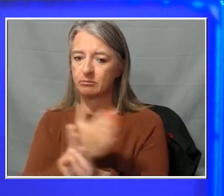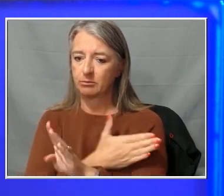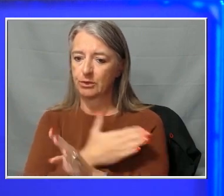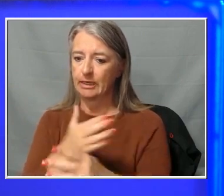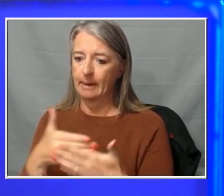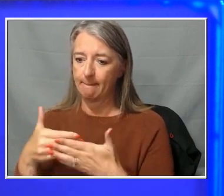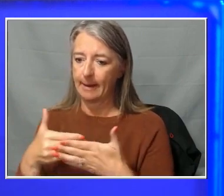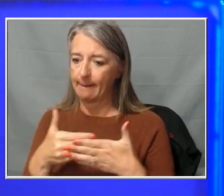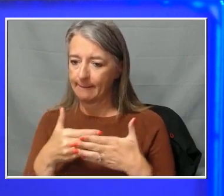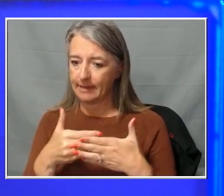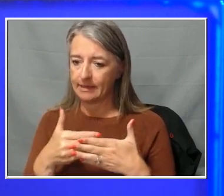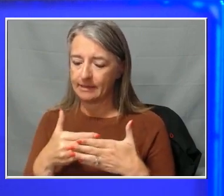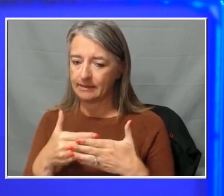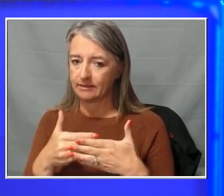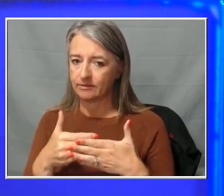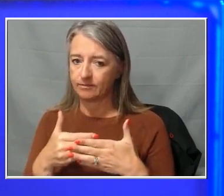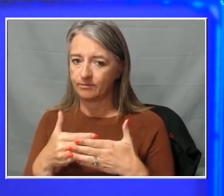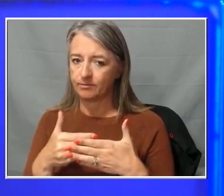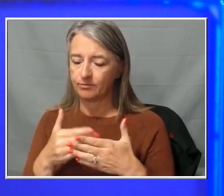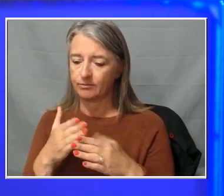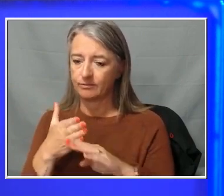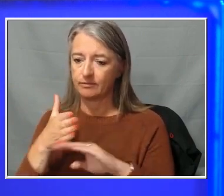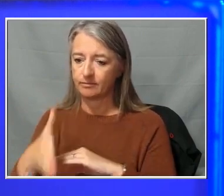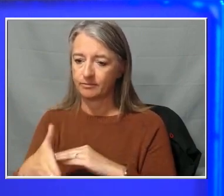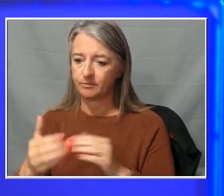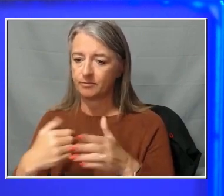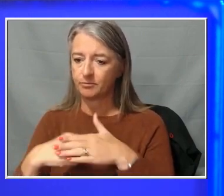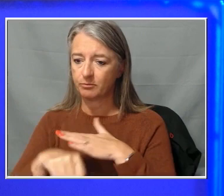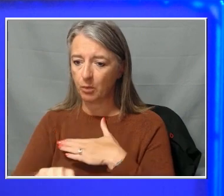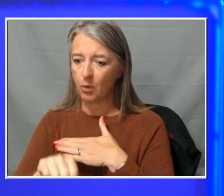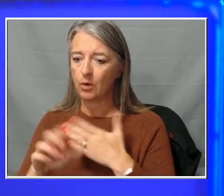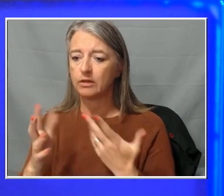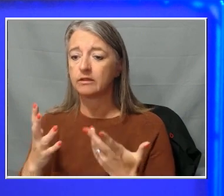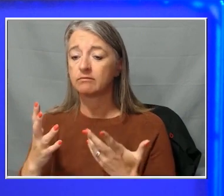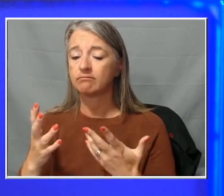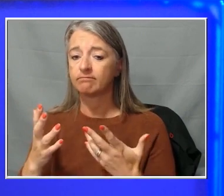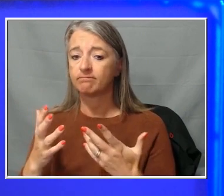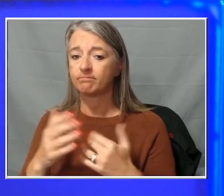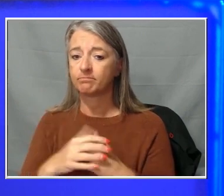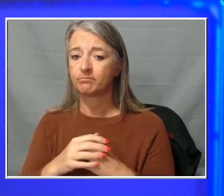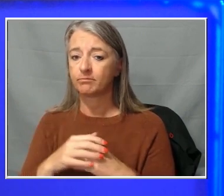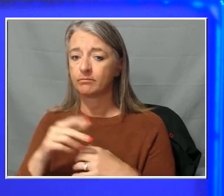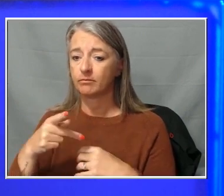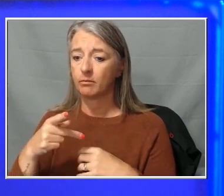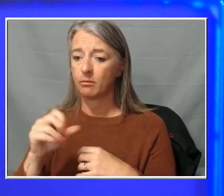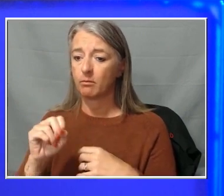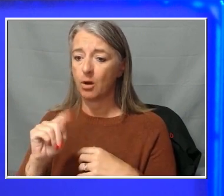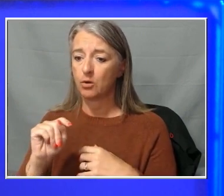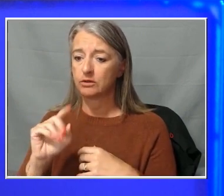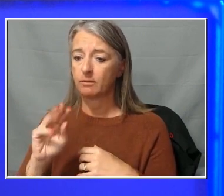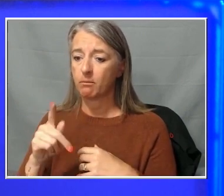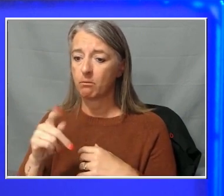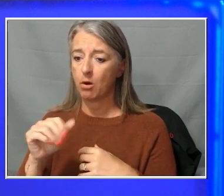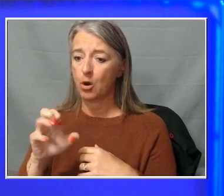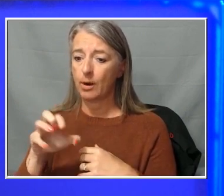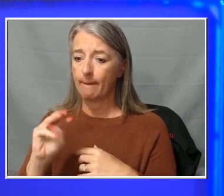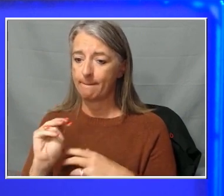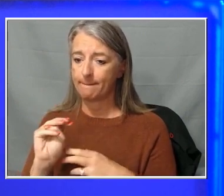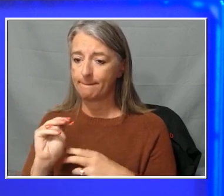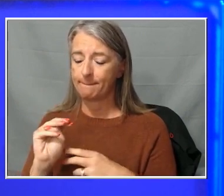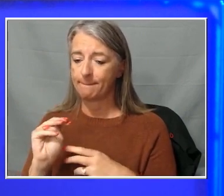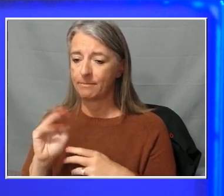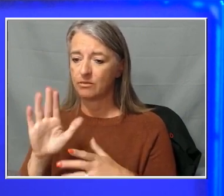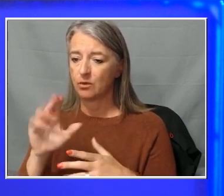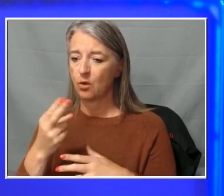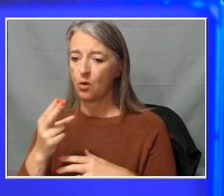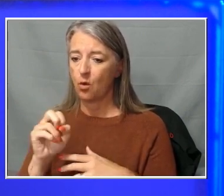pre-baby and post-delivery, postpartum, they had said your hormones